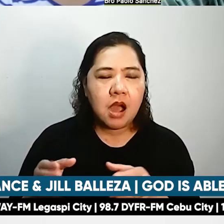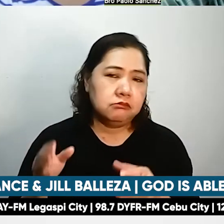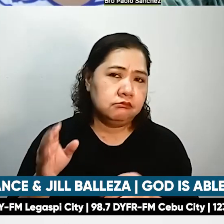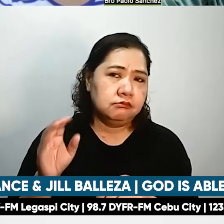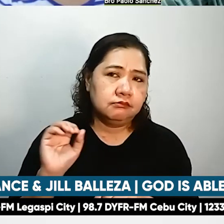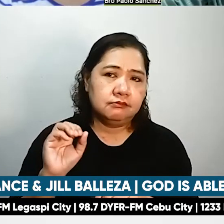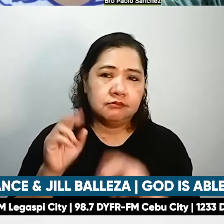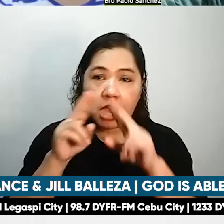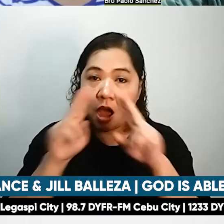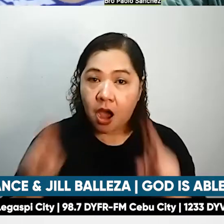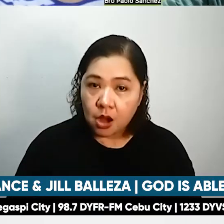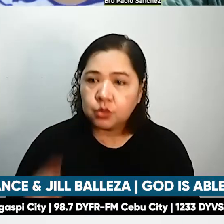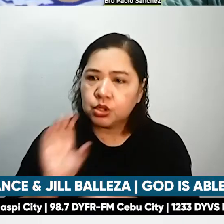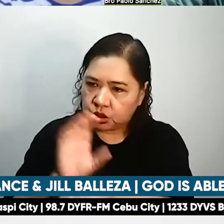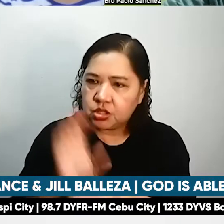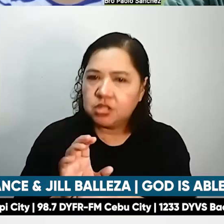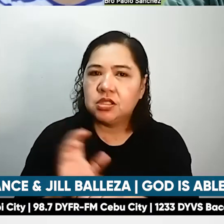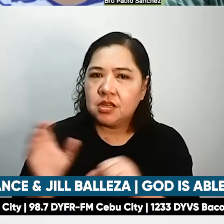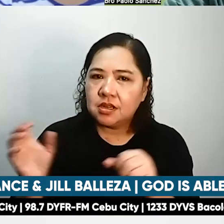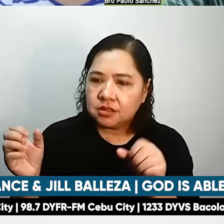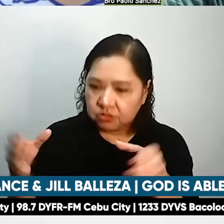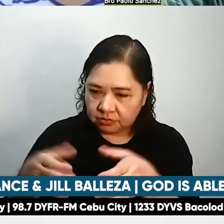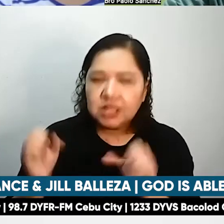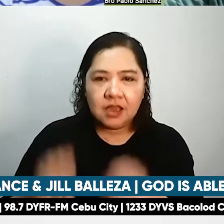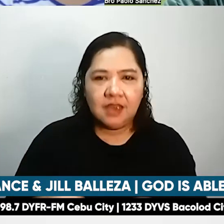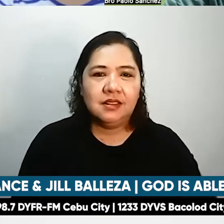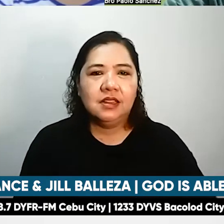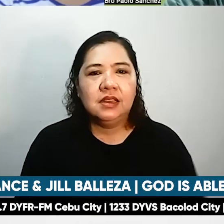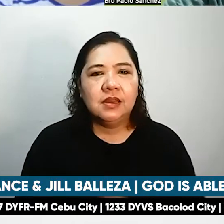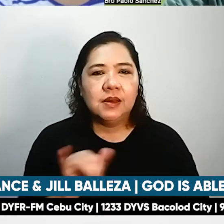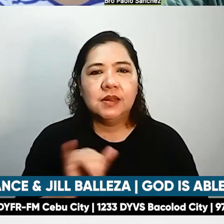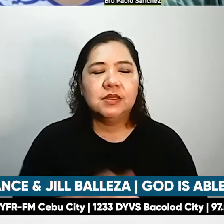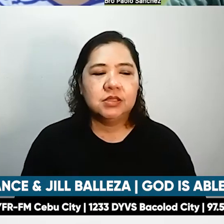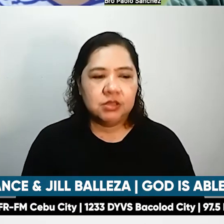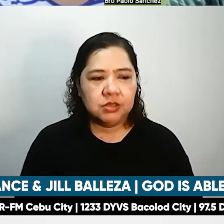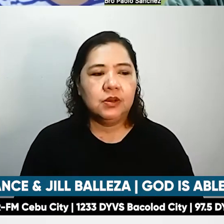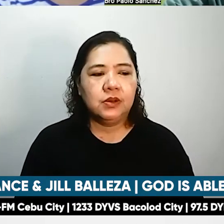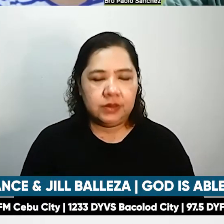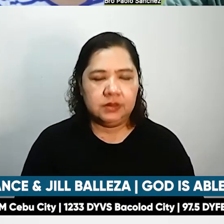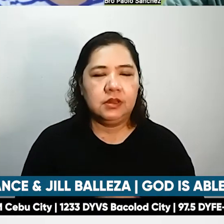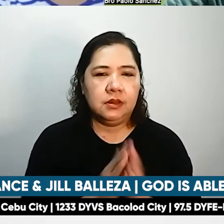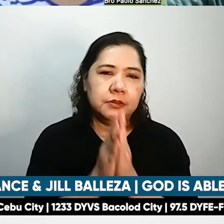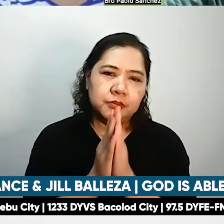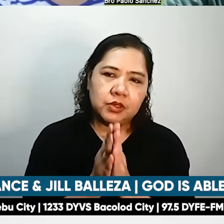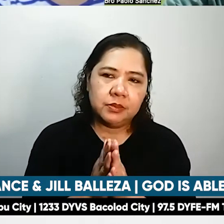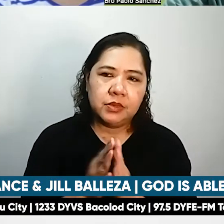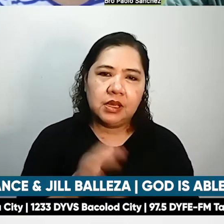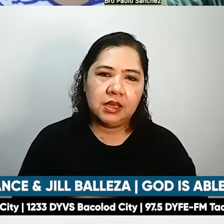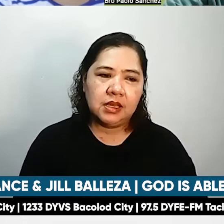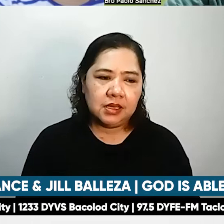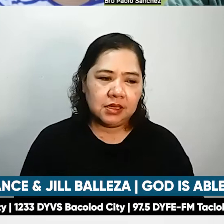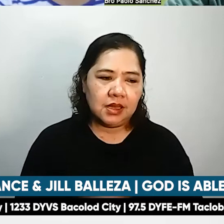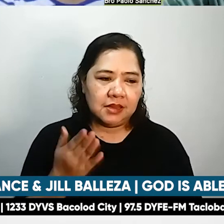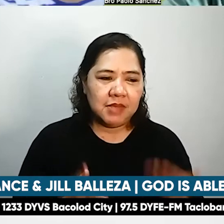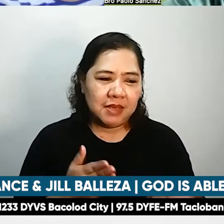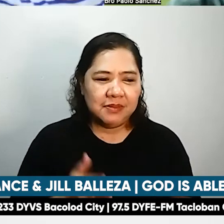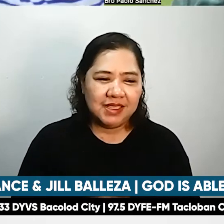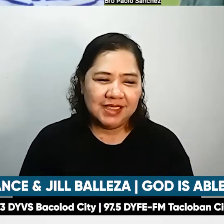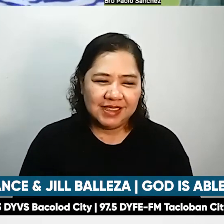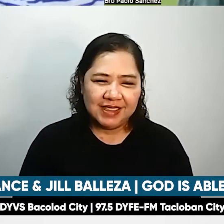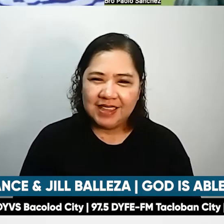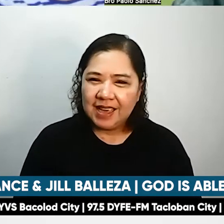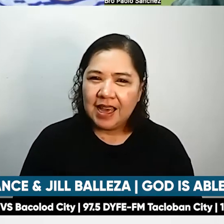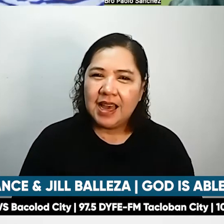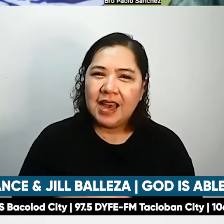hindi na po tayo magdilang anghel pero ipag-pray natin na maybe ma-anoint the Lord si Pastor Lance si